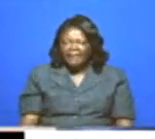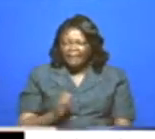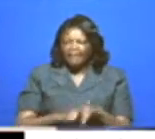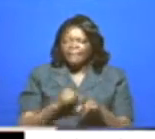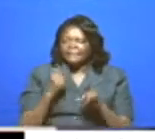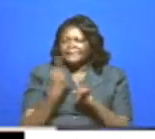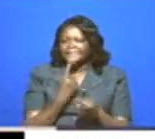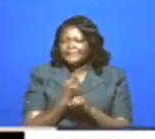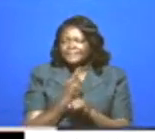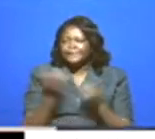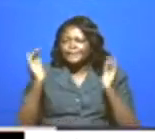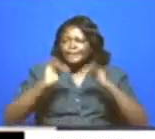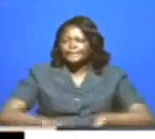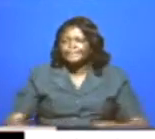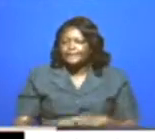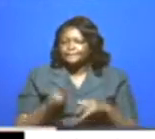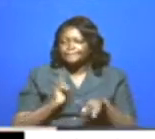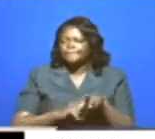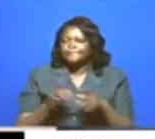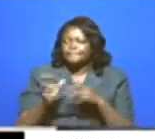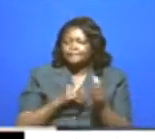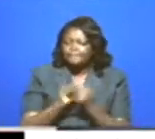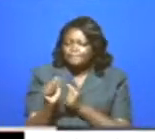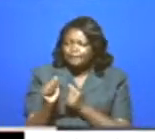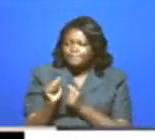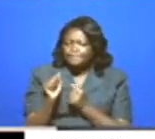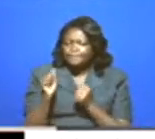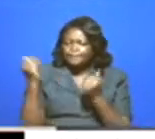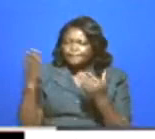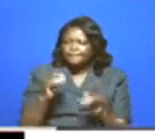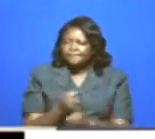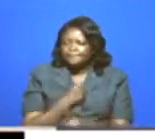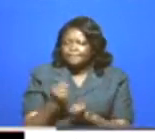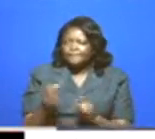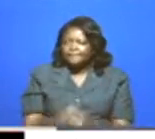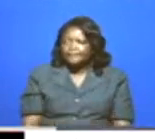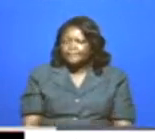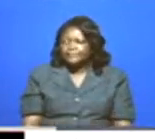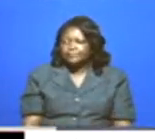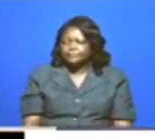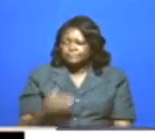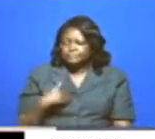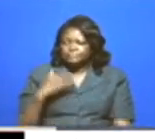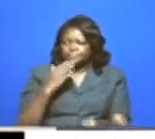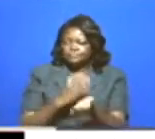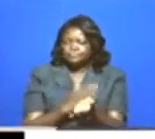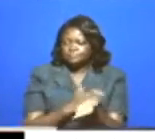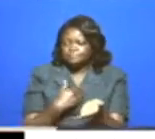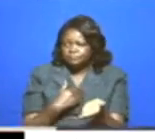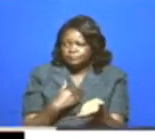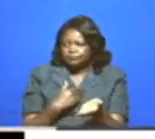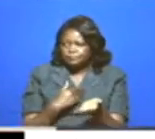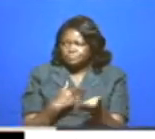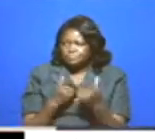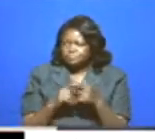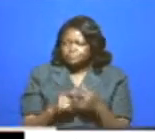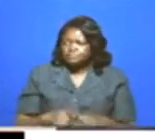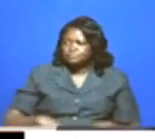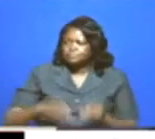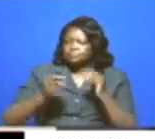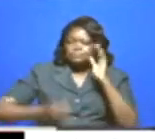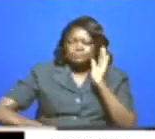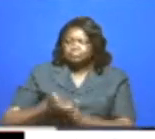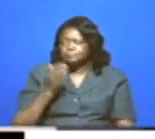occasions when they want to disrupt or cause violence. I was hurt. I was rushed very fast to